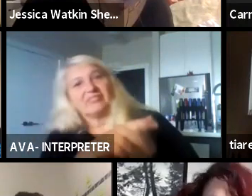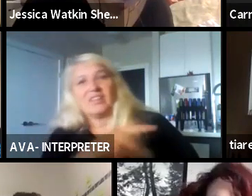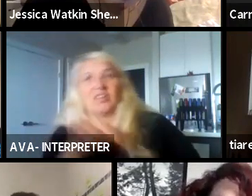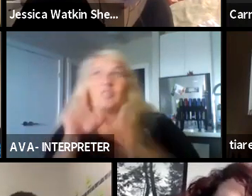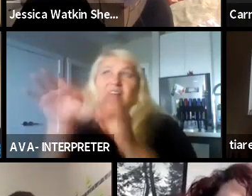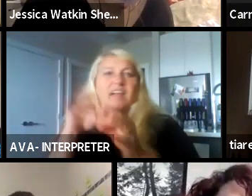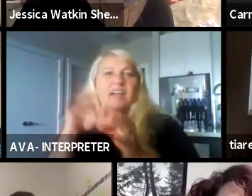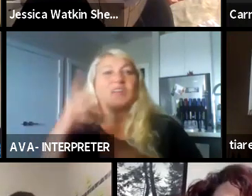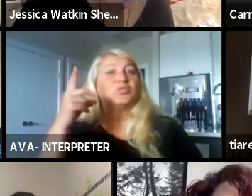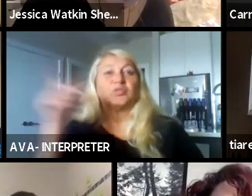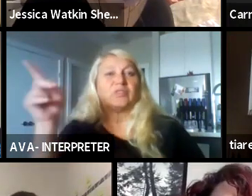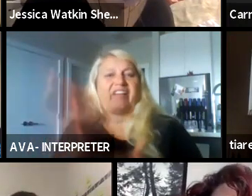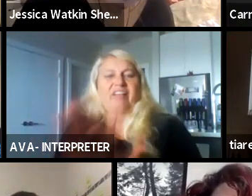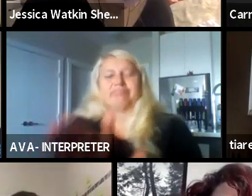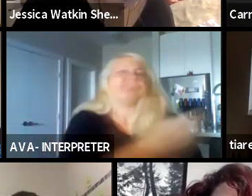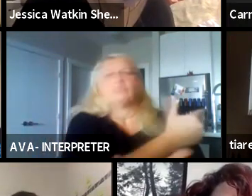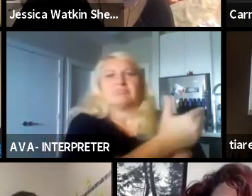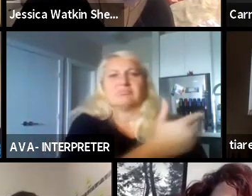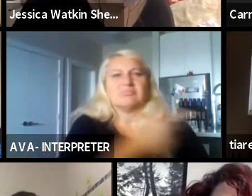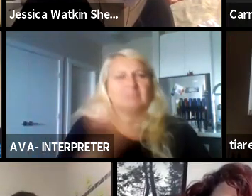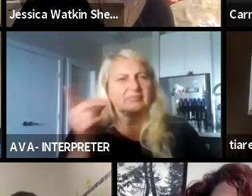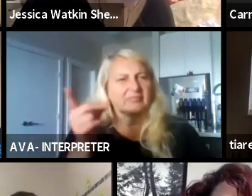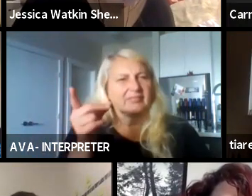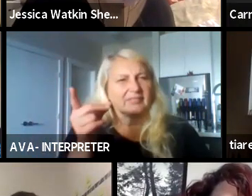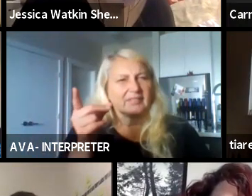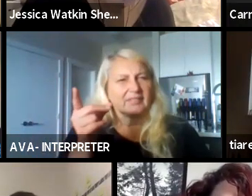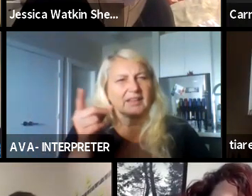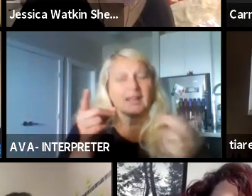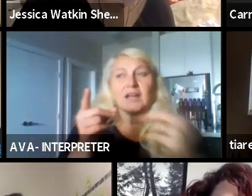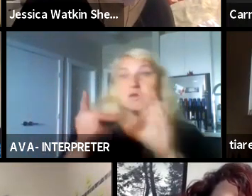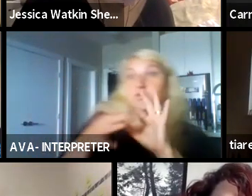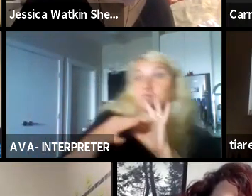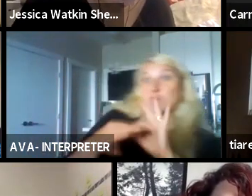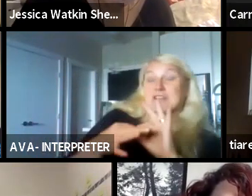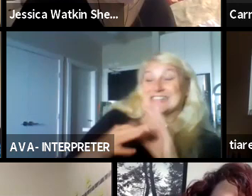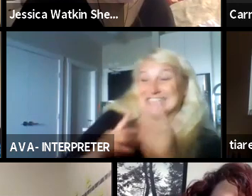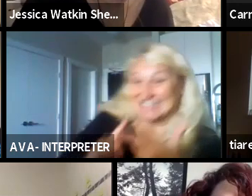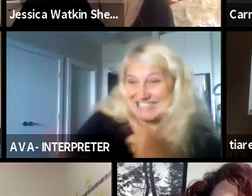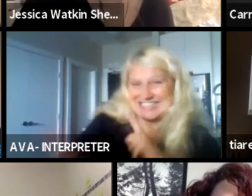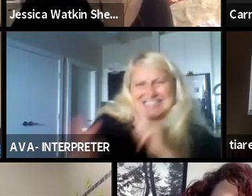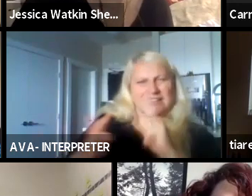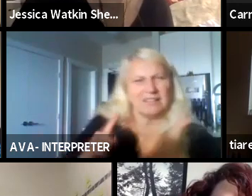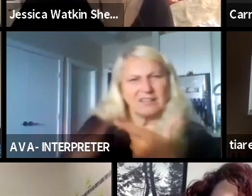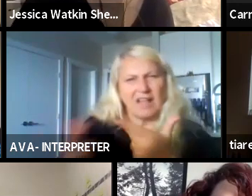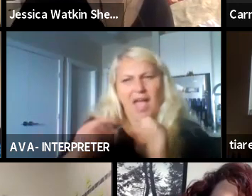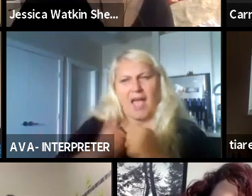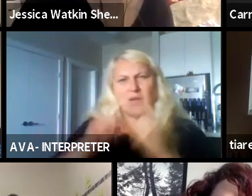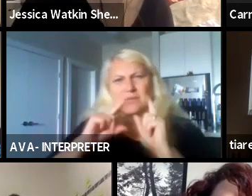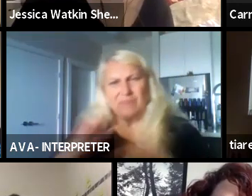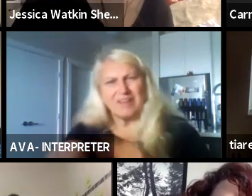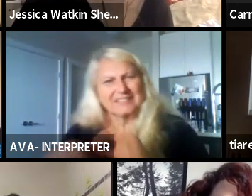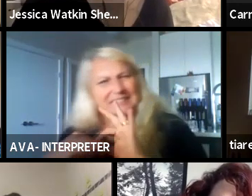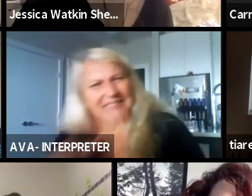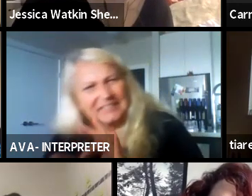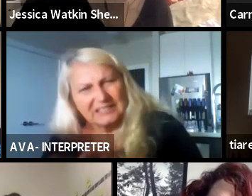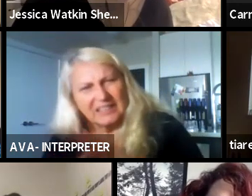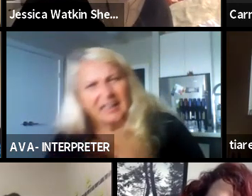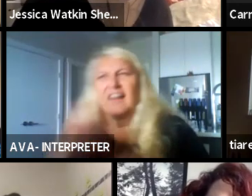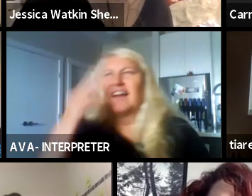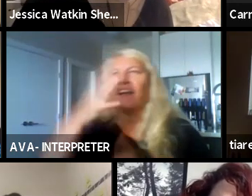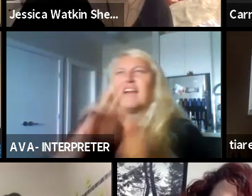out of those spaces. Responsive relationality or spaces of responsive relationship are actually